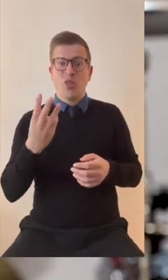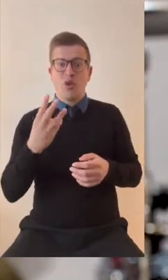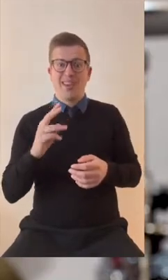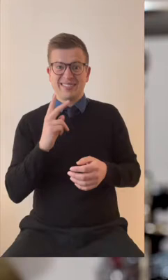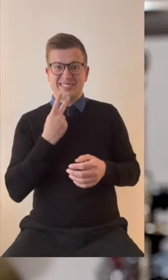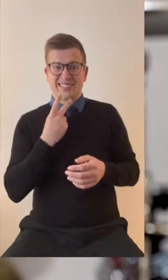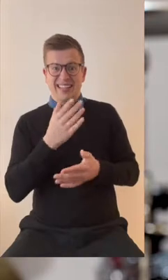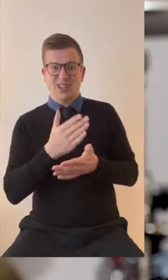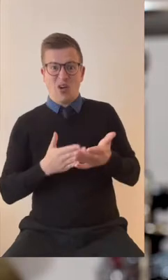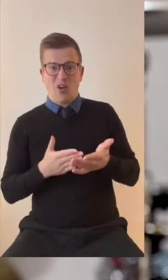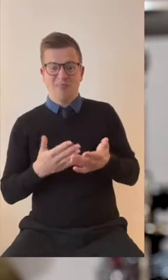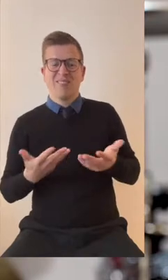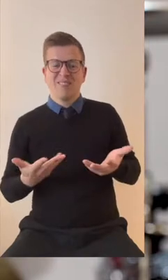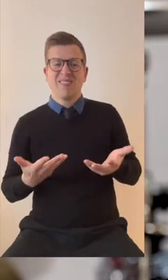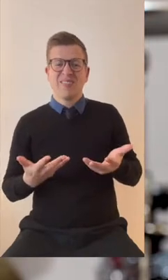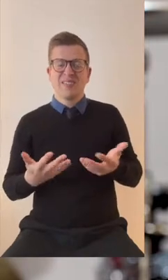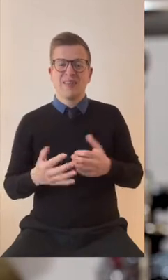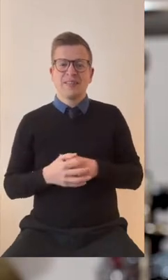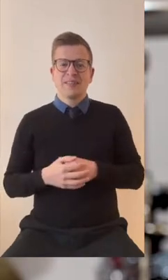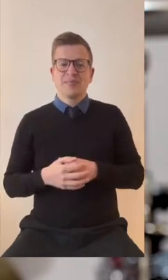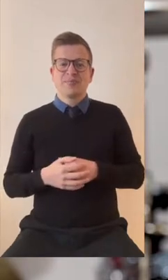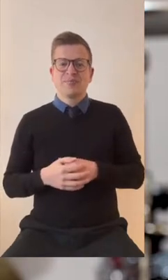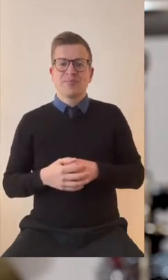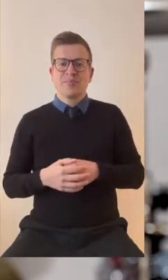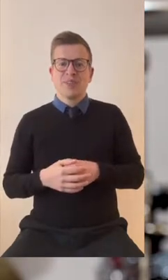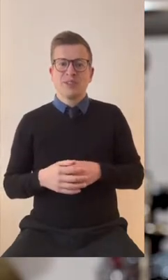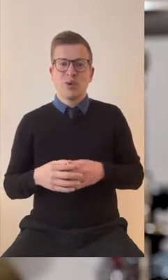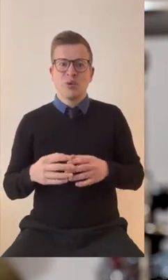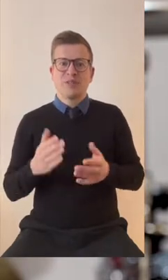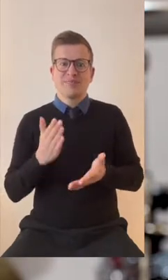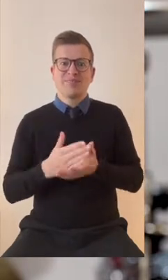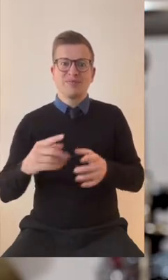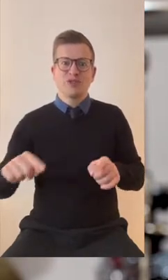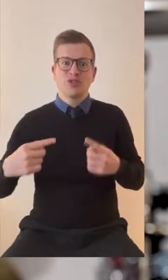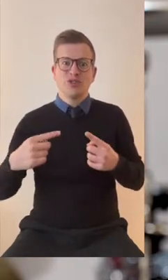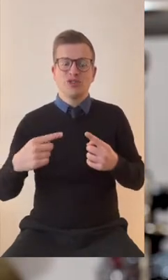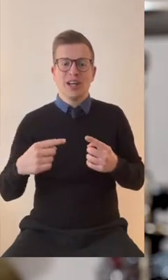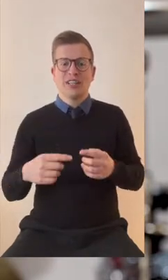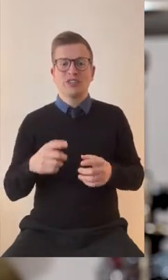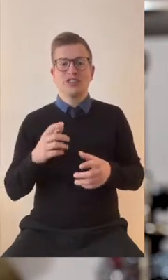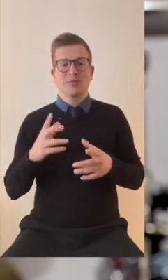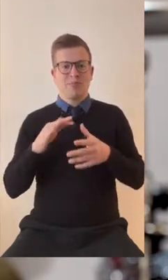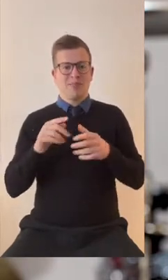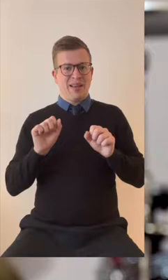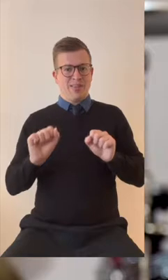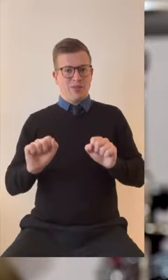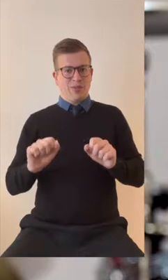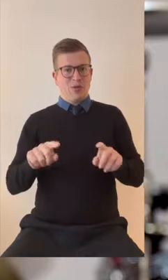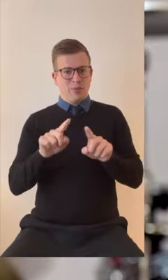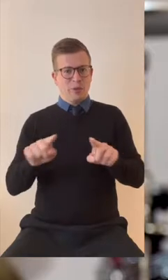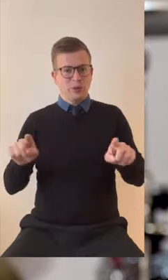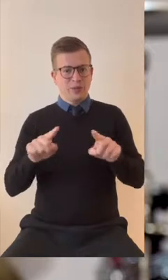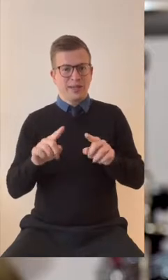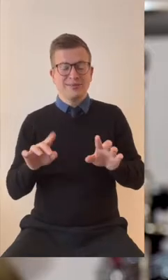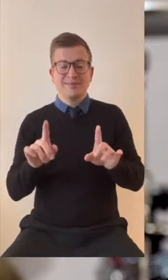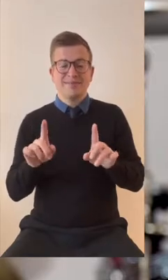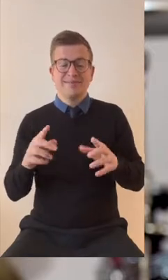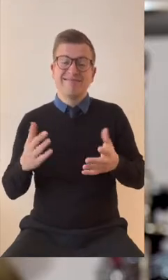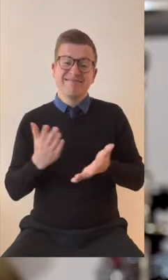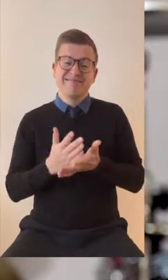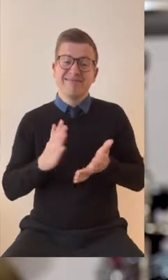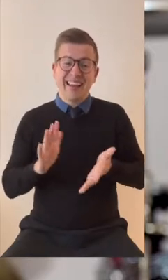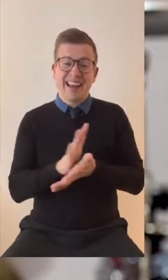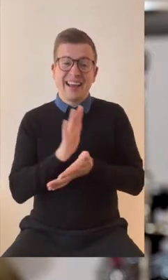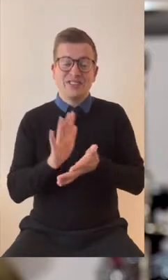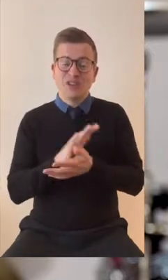second half. So it, you know, it was a proper challenge playing those sort of works, and I've enjoyed playing them